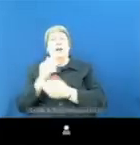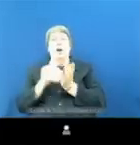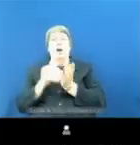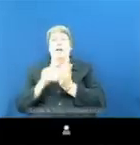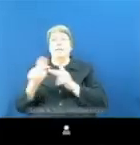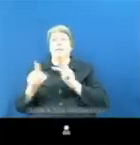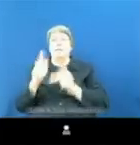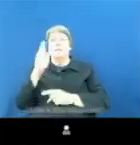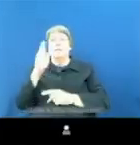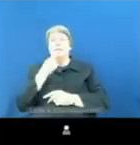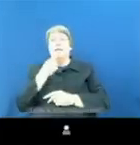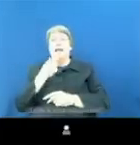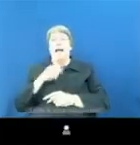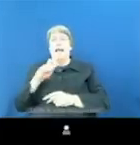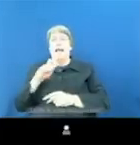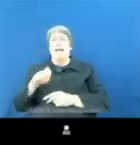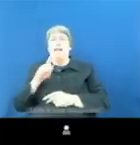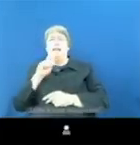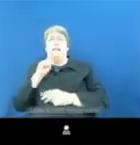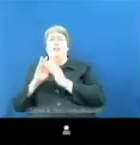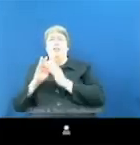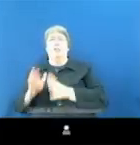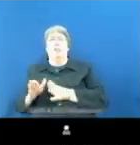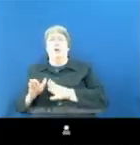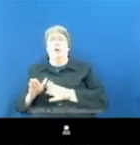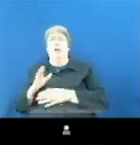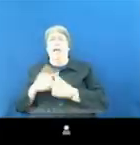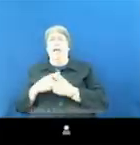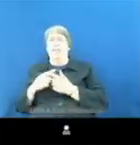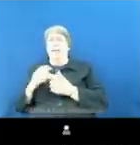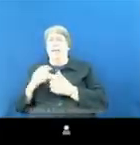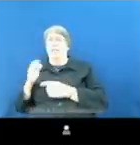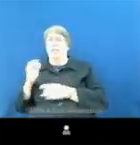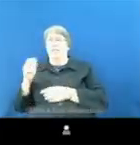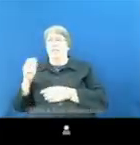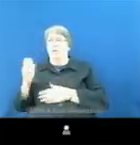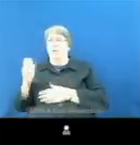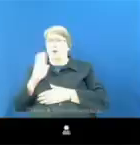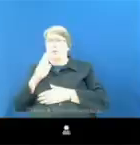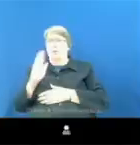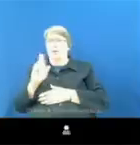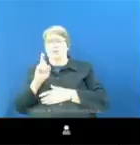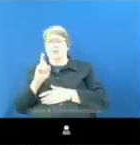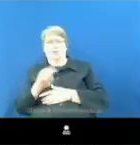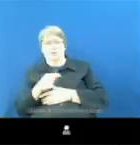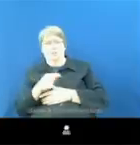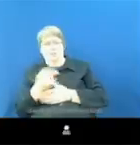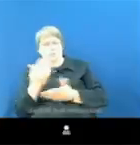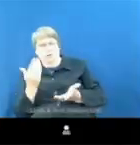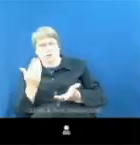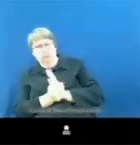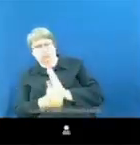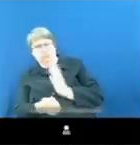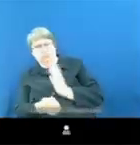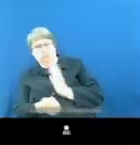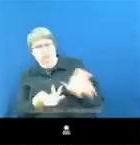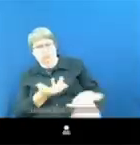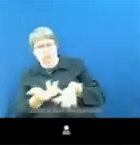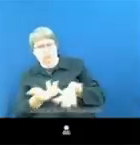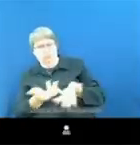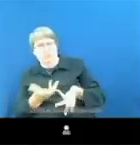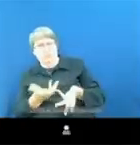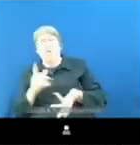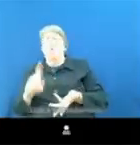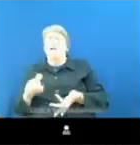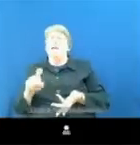say, I need a deaf interpreter, and then the court will question their competence. So we need to have a way to make